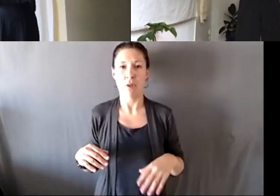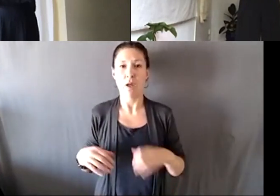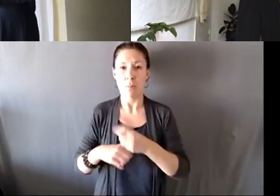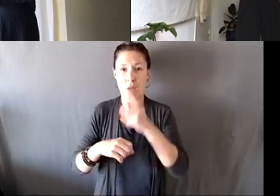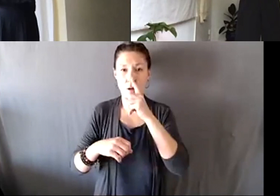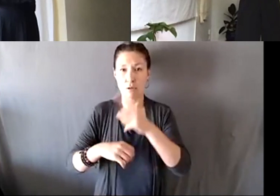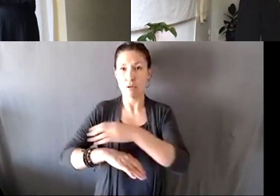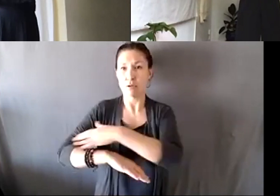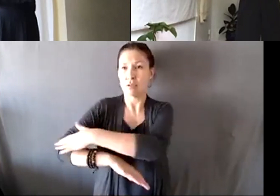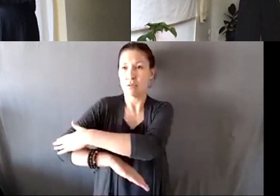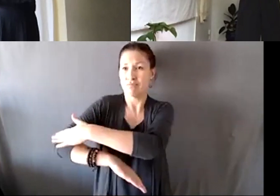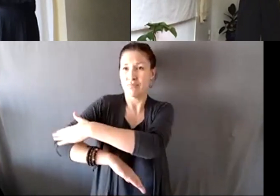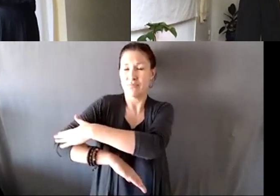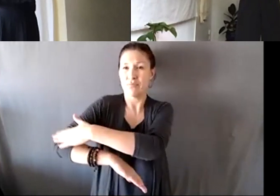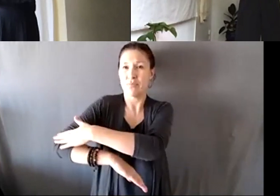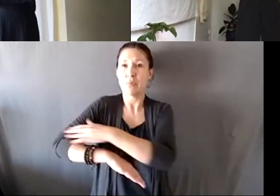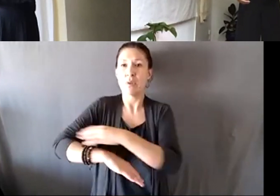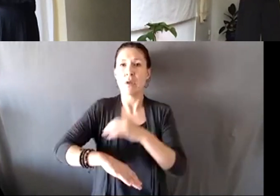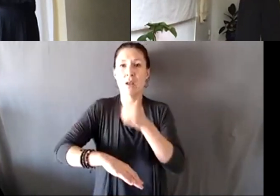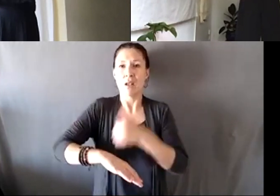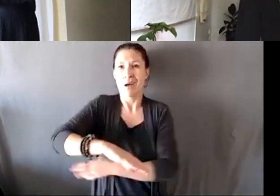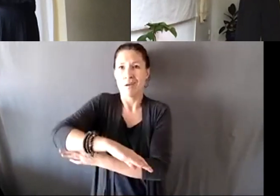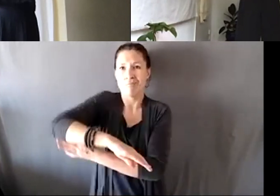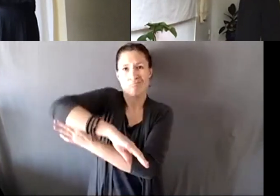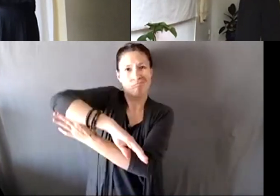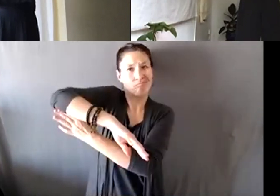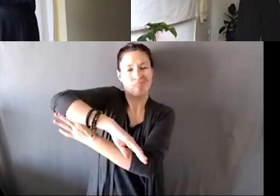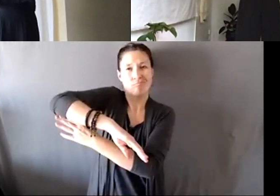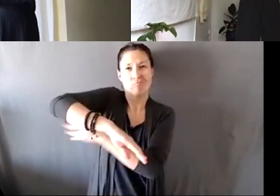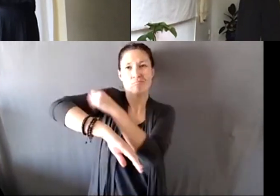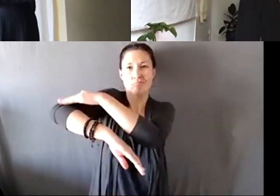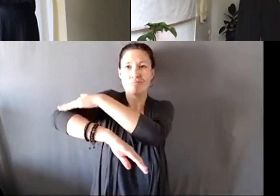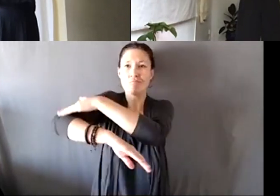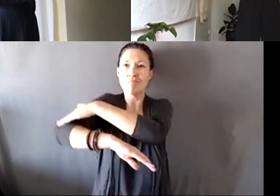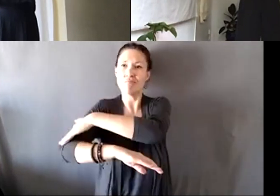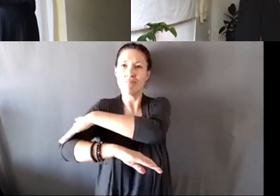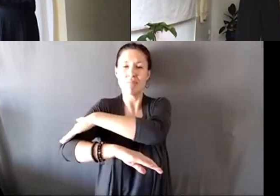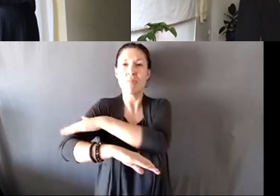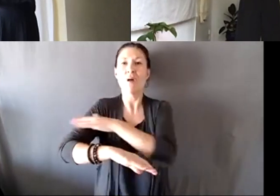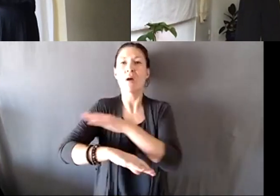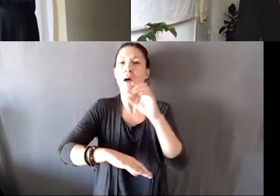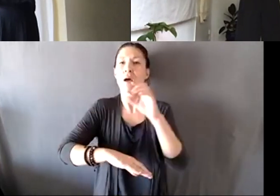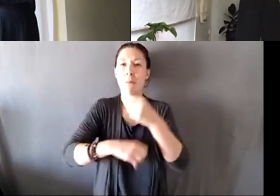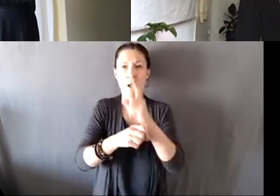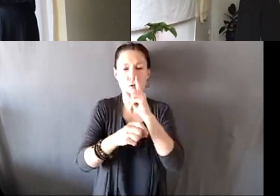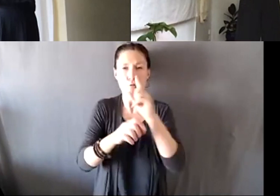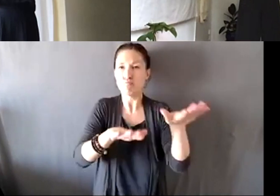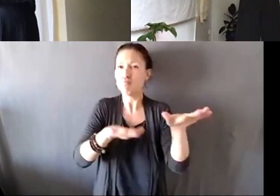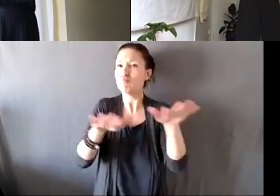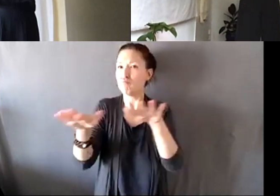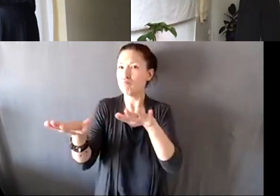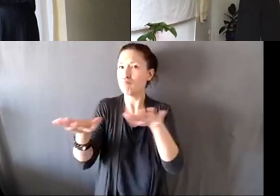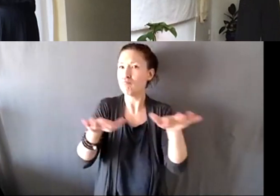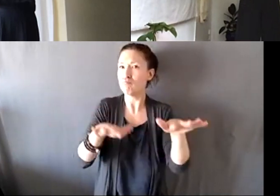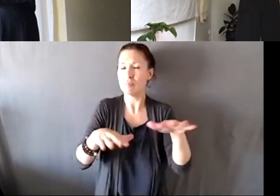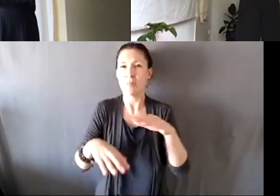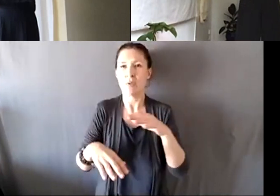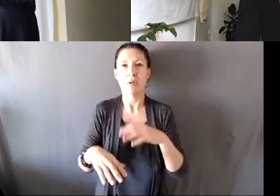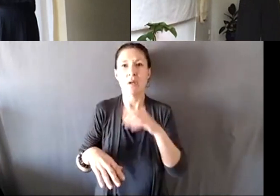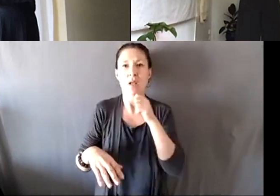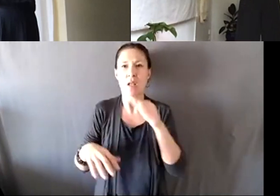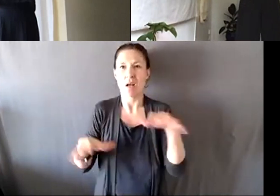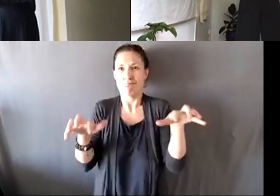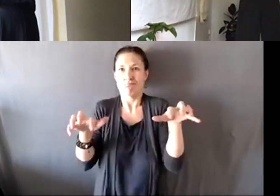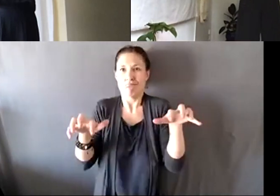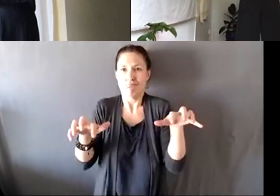too high, the shoulder is not relaxed. So relaxing the elbows, and you feel soft and round like